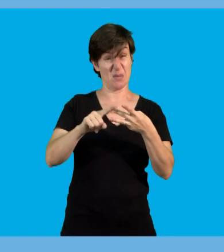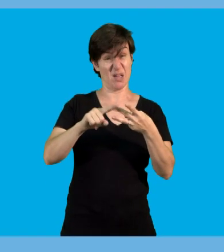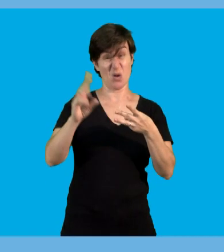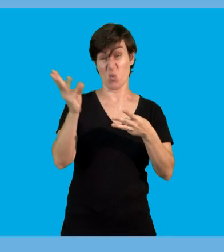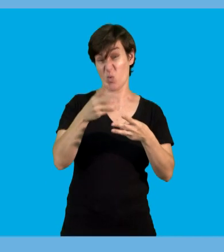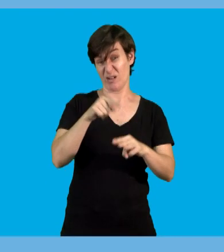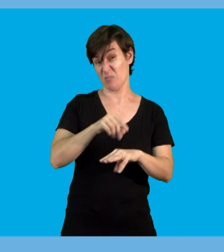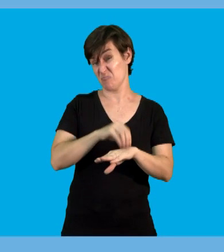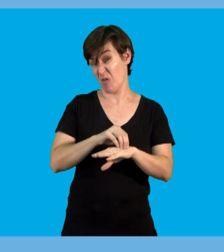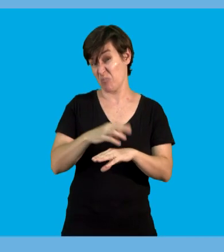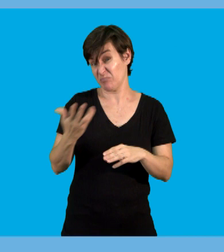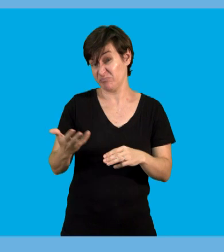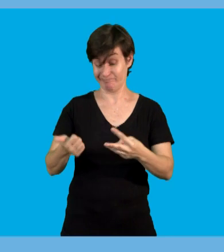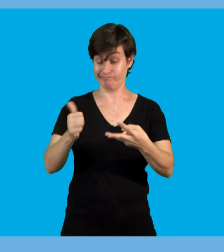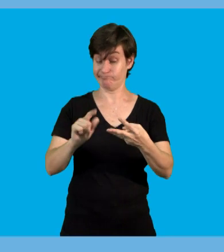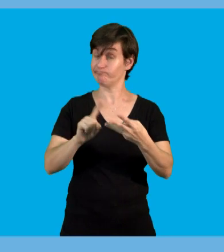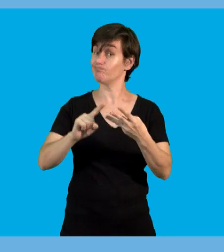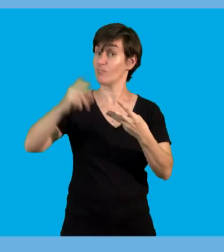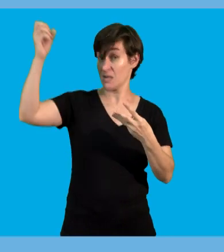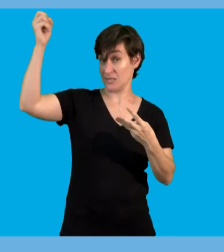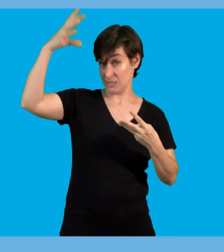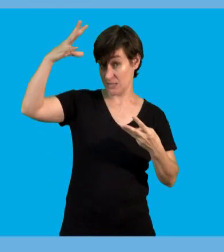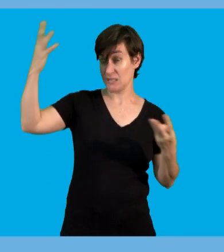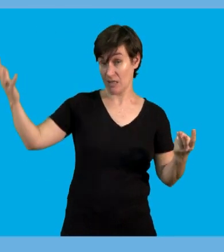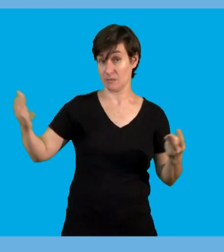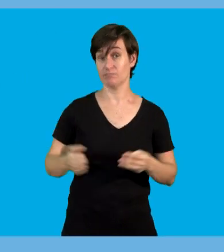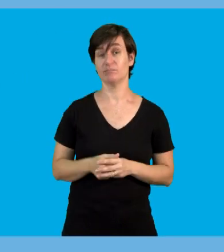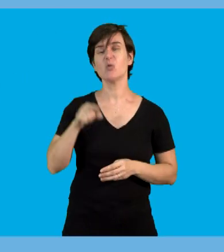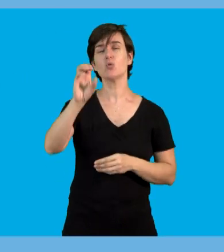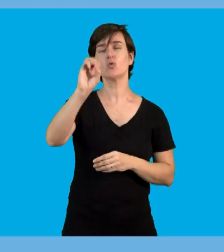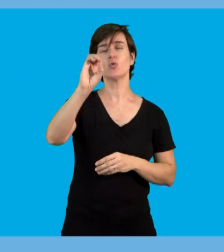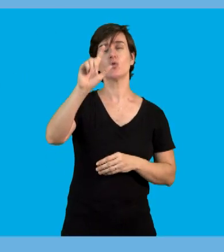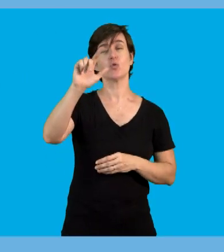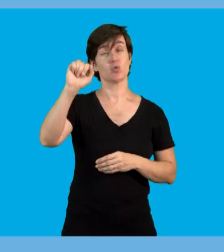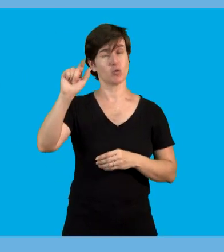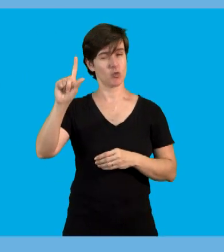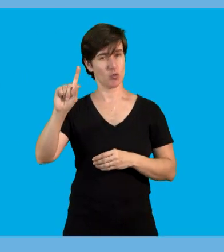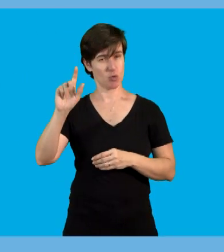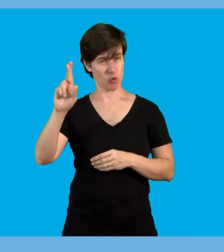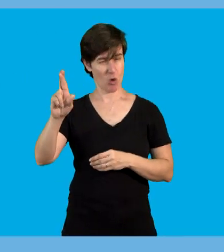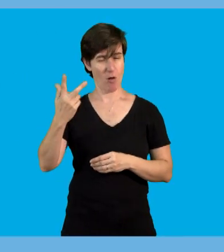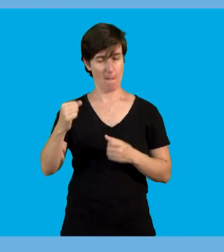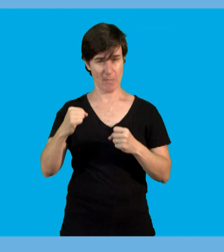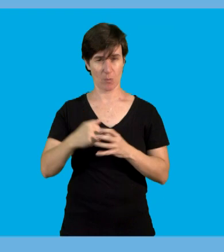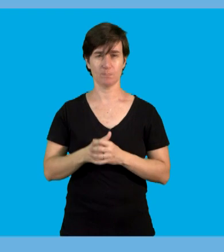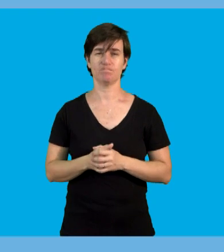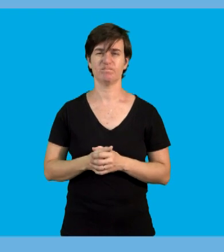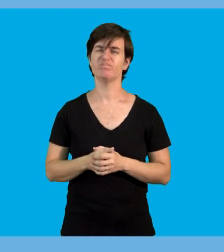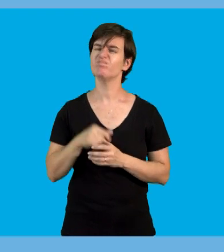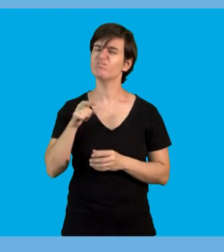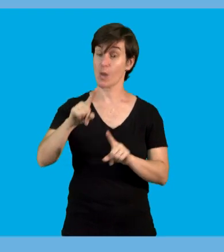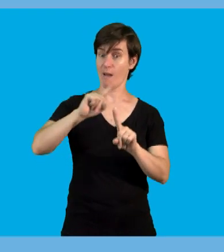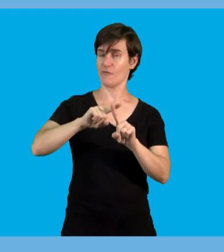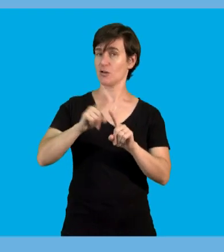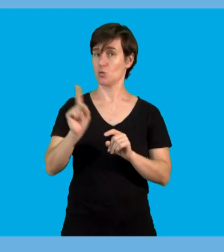we can't use wind, we also can't use water, probably then we can use the sun, which is our solar power. So what are then the advantages